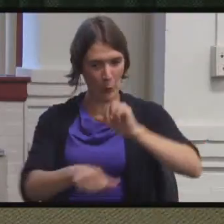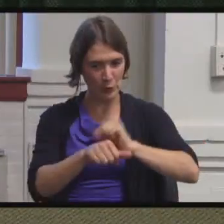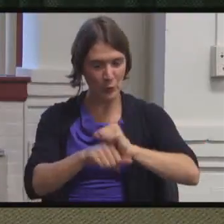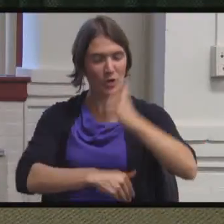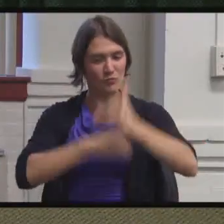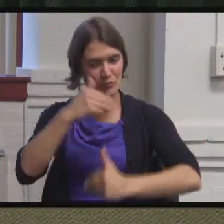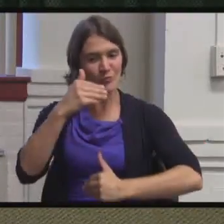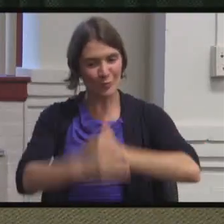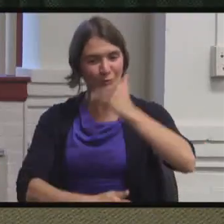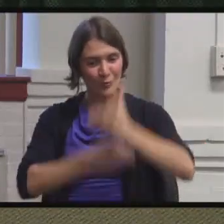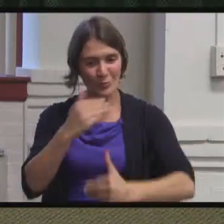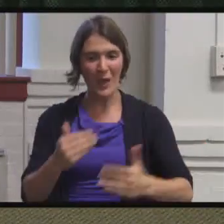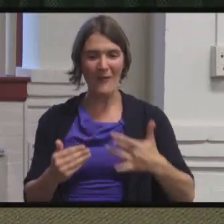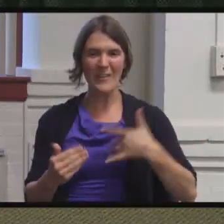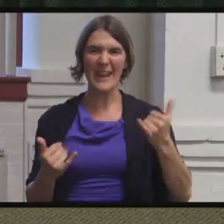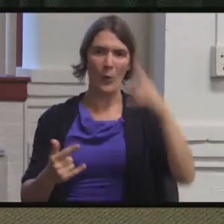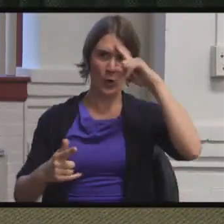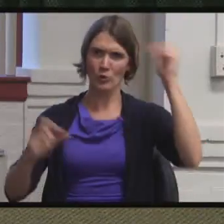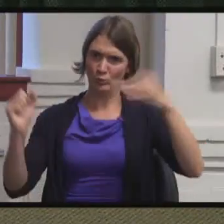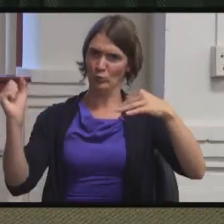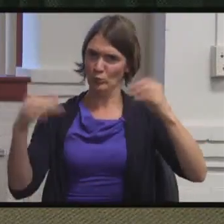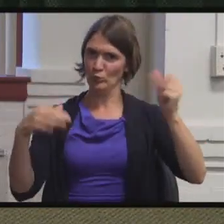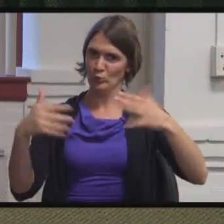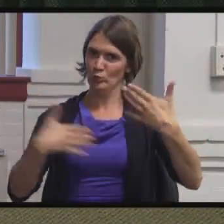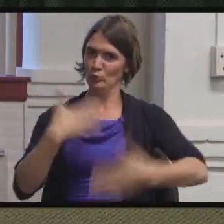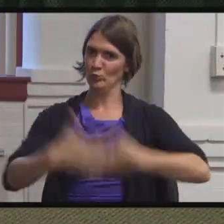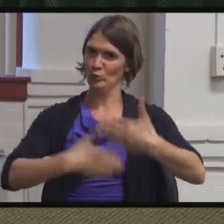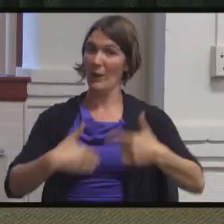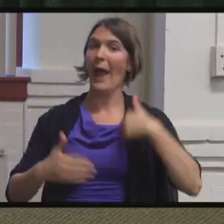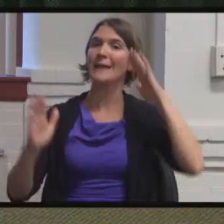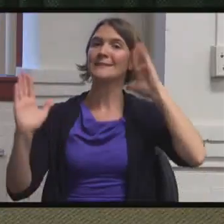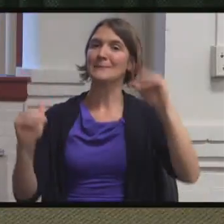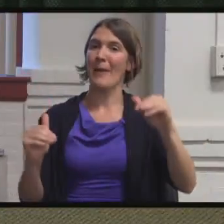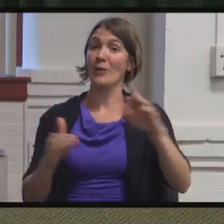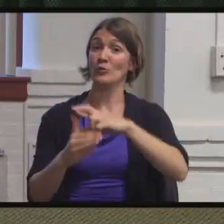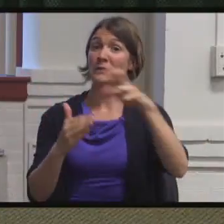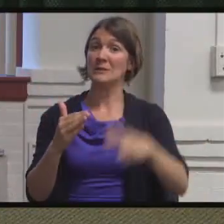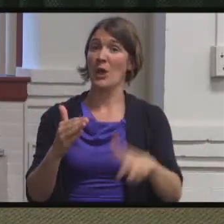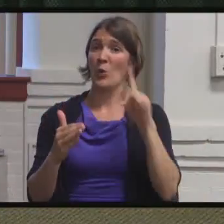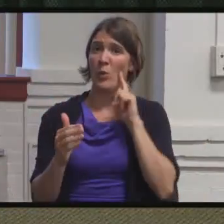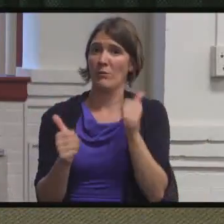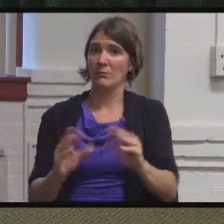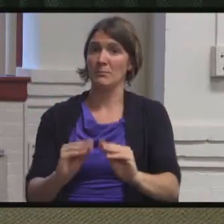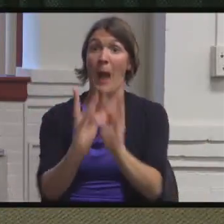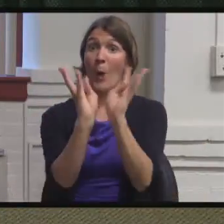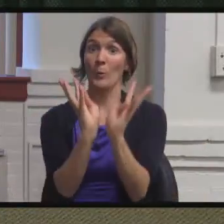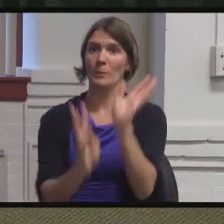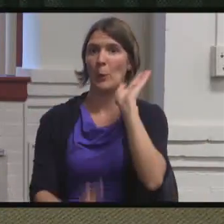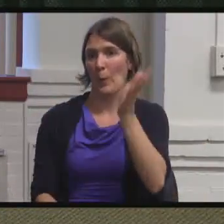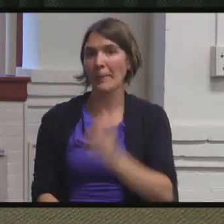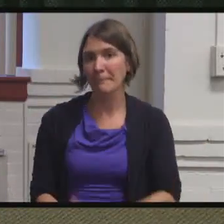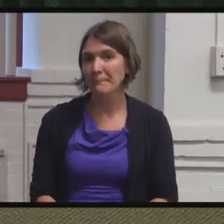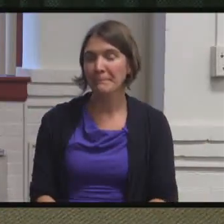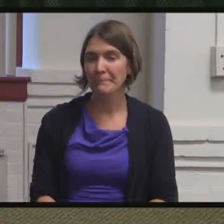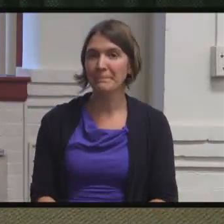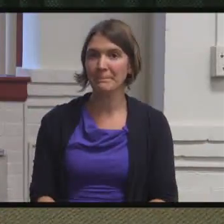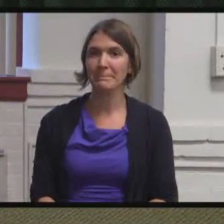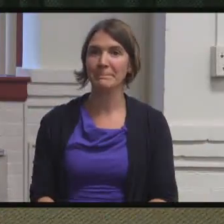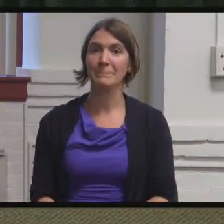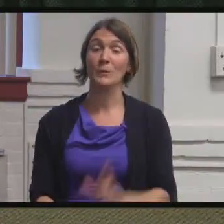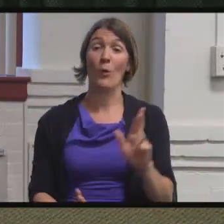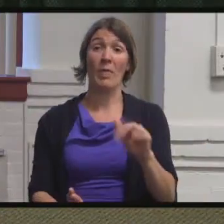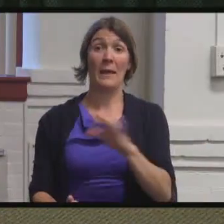and it feels like we're in a think tank stage, and I expect some wonderful, fruitful things to emerge from